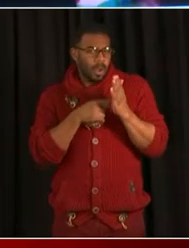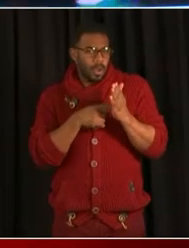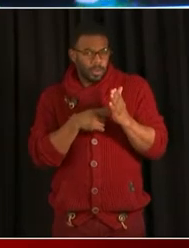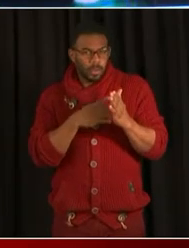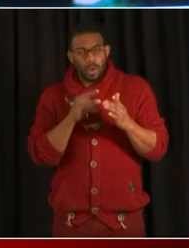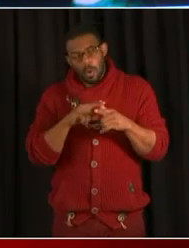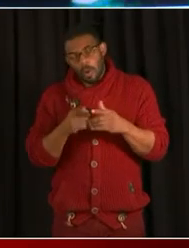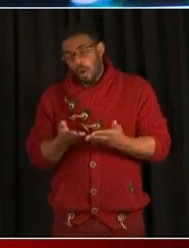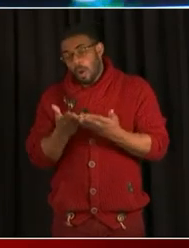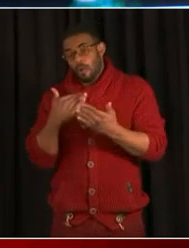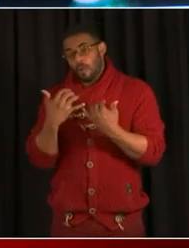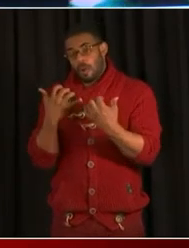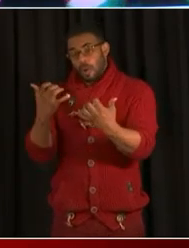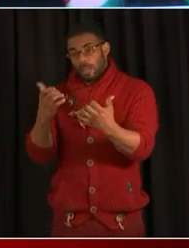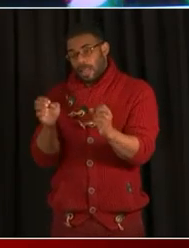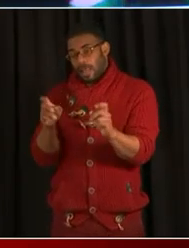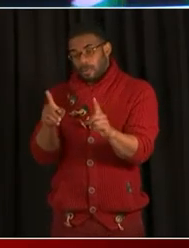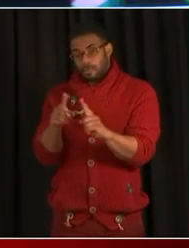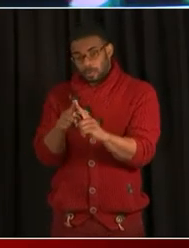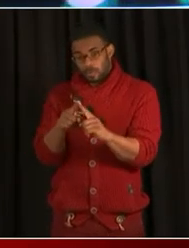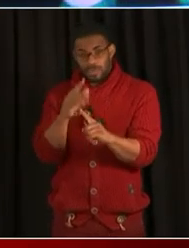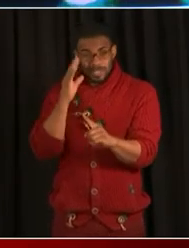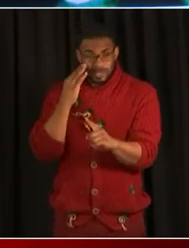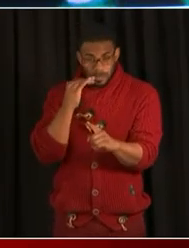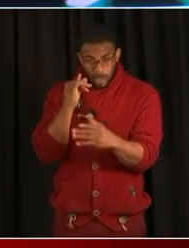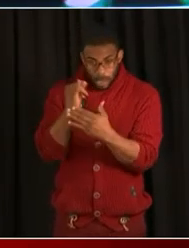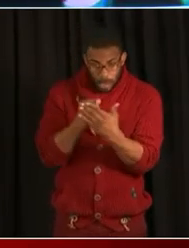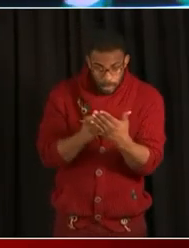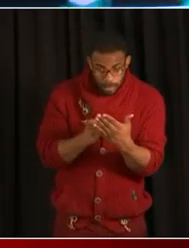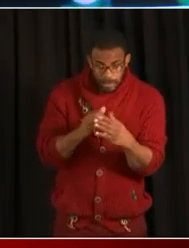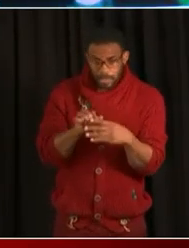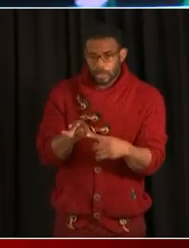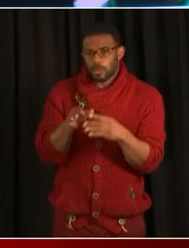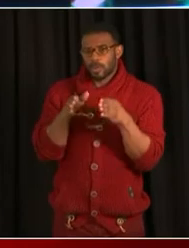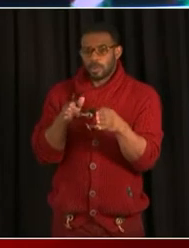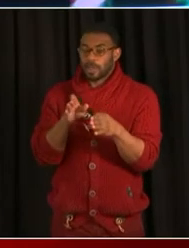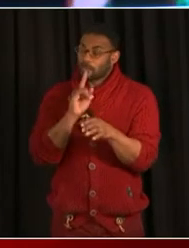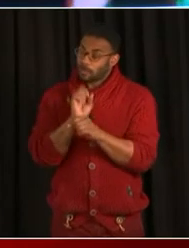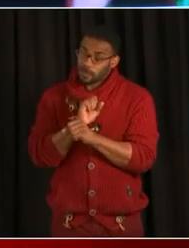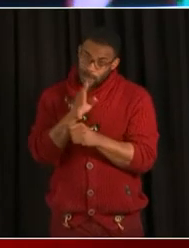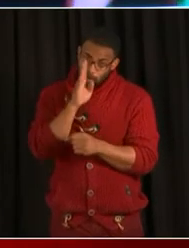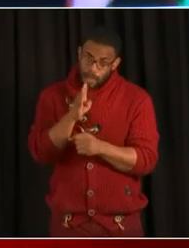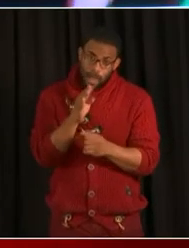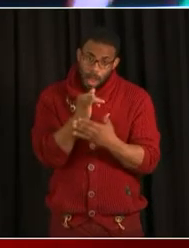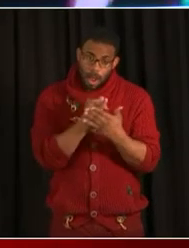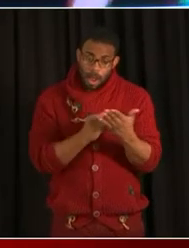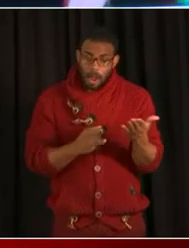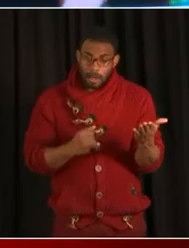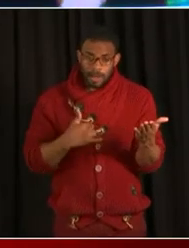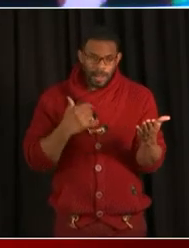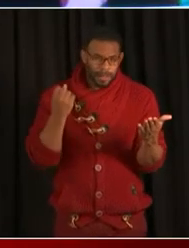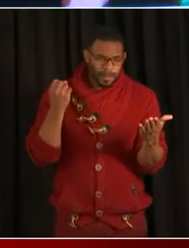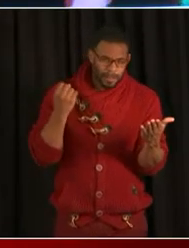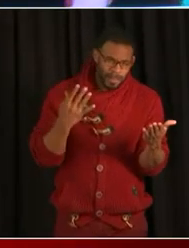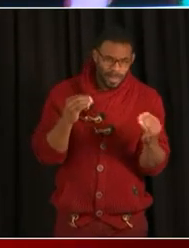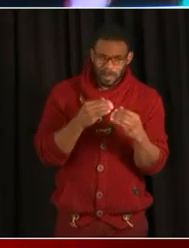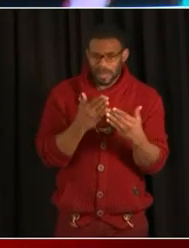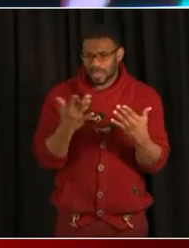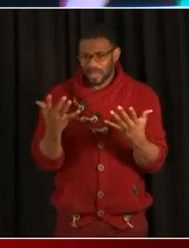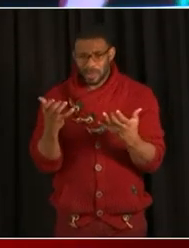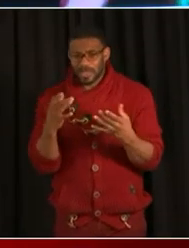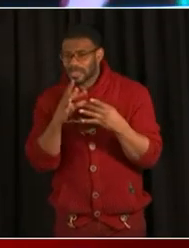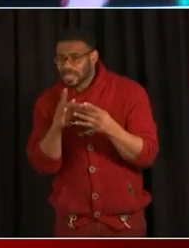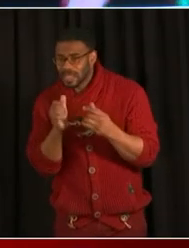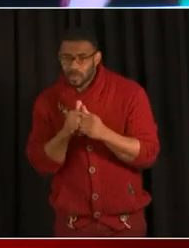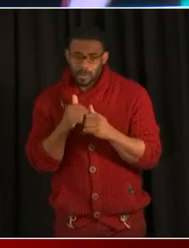offer our audiences the opportunity to experience artists in a unique way. And frankly, artists had many more things that